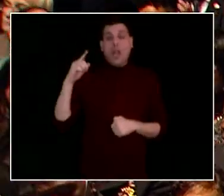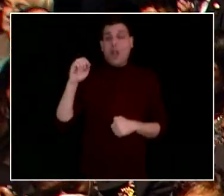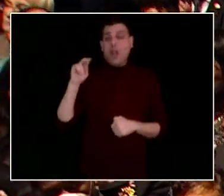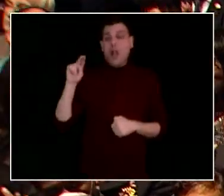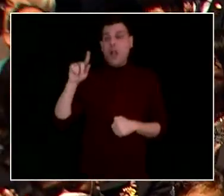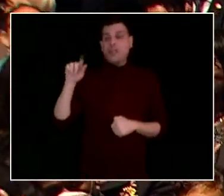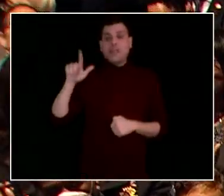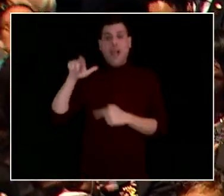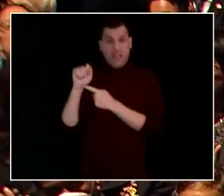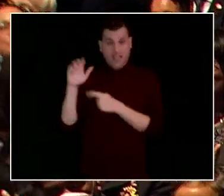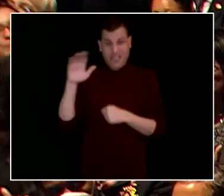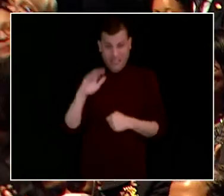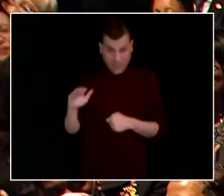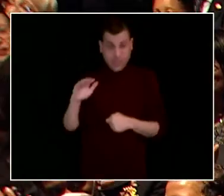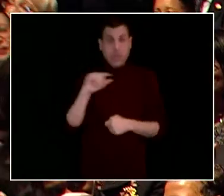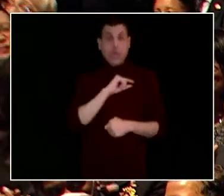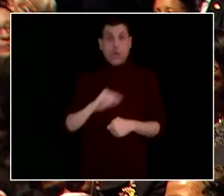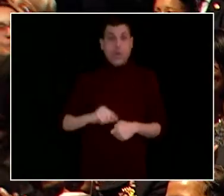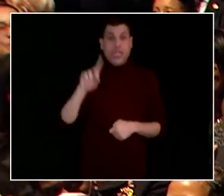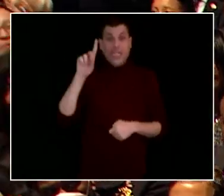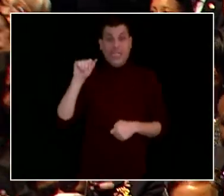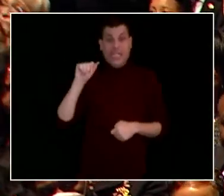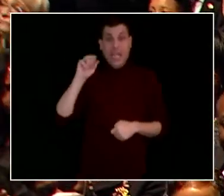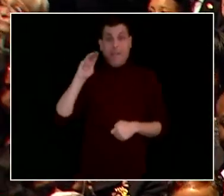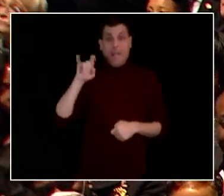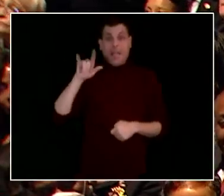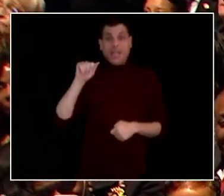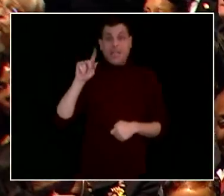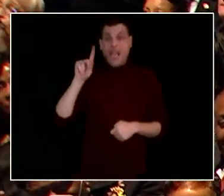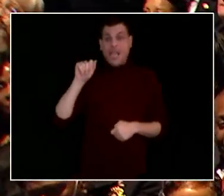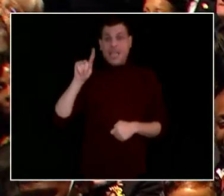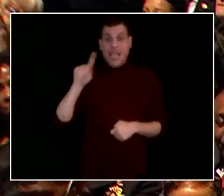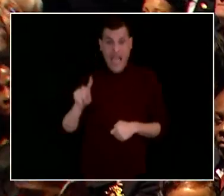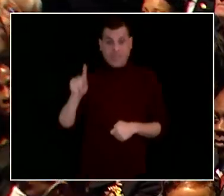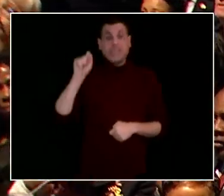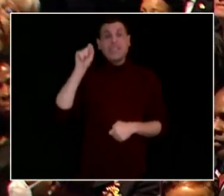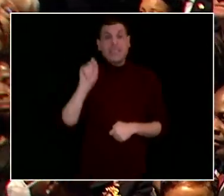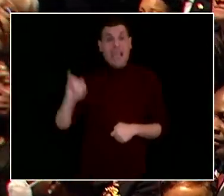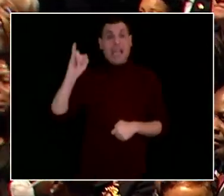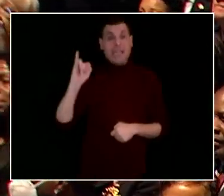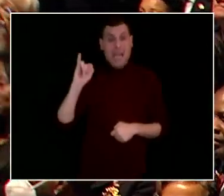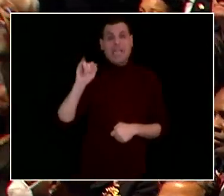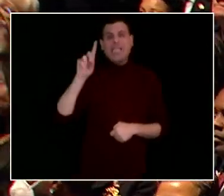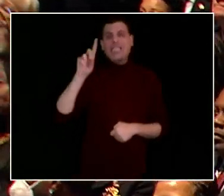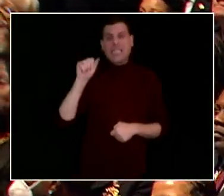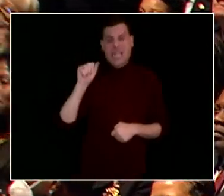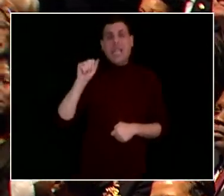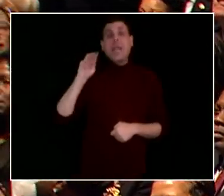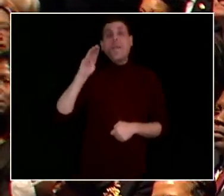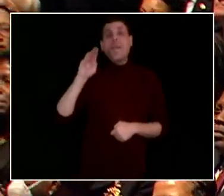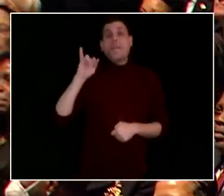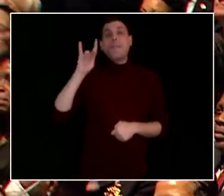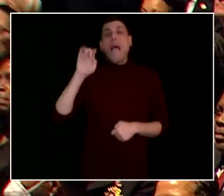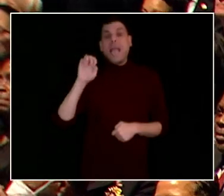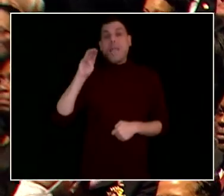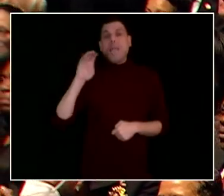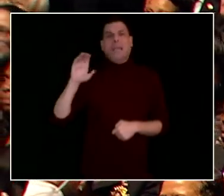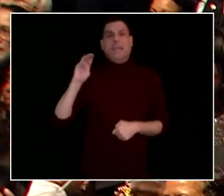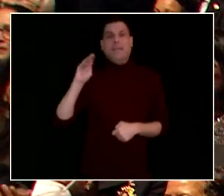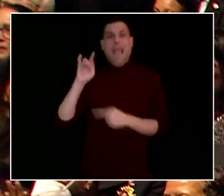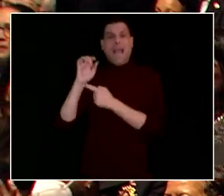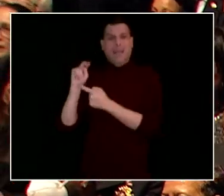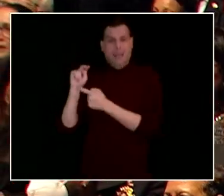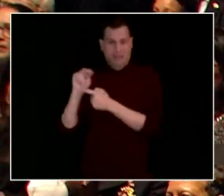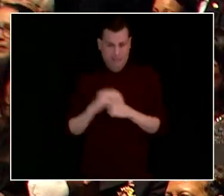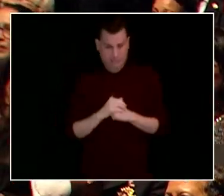Braggs, Queens DA Melissa Katz, and Staten Island DA Mike McManahan. In addition to all who serve